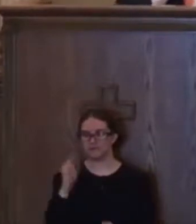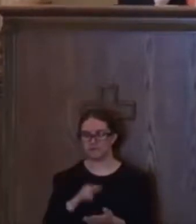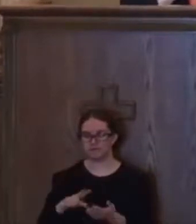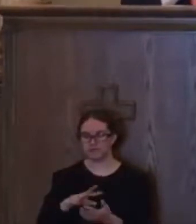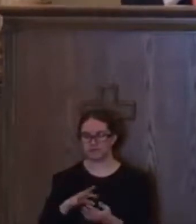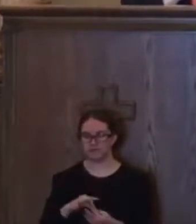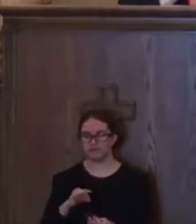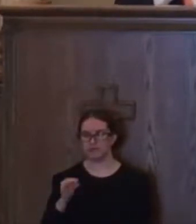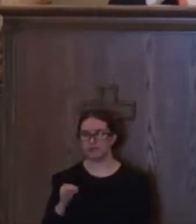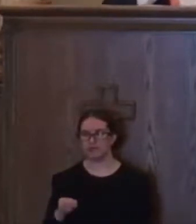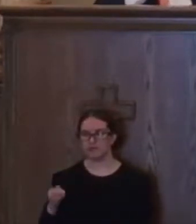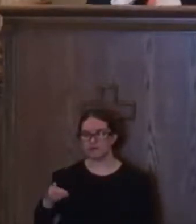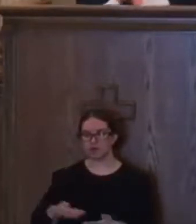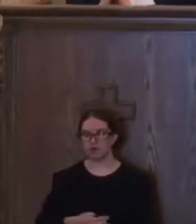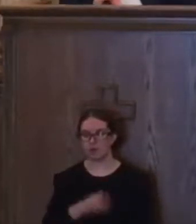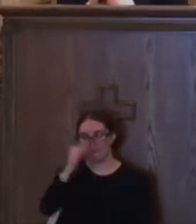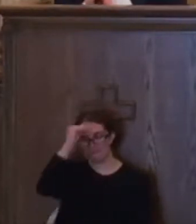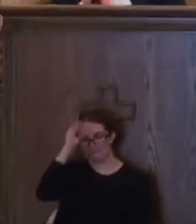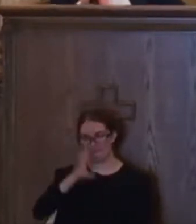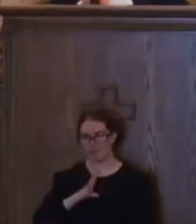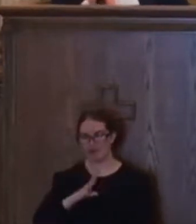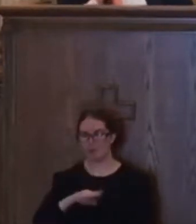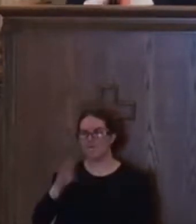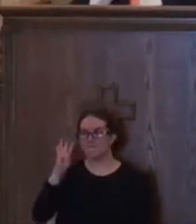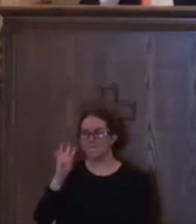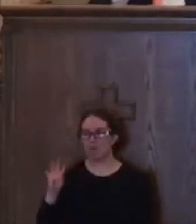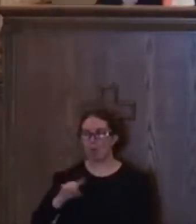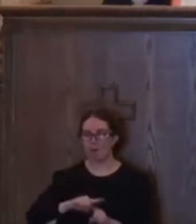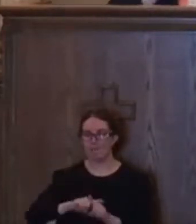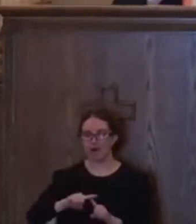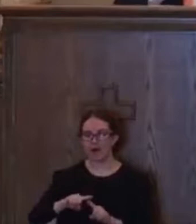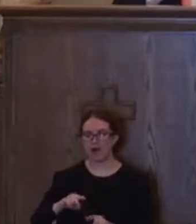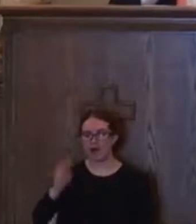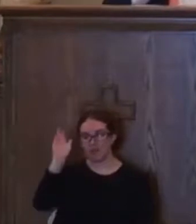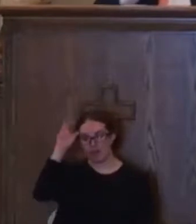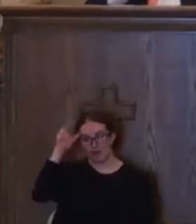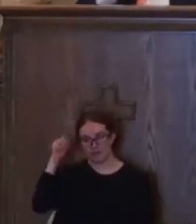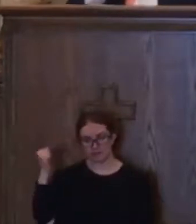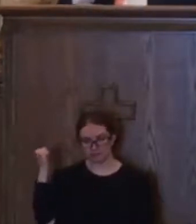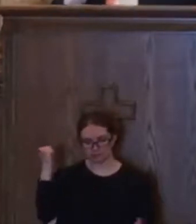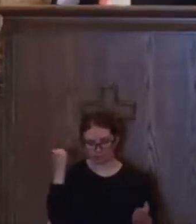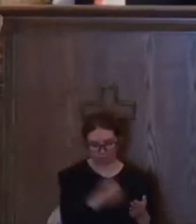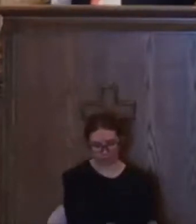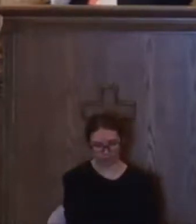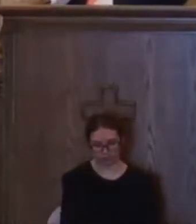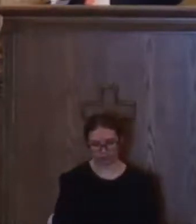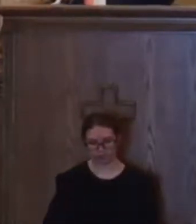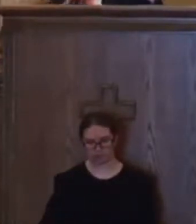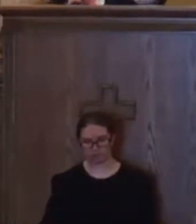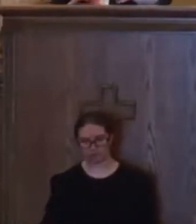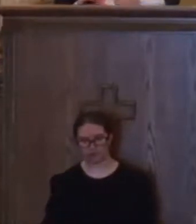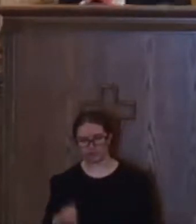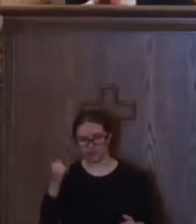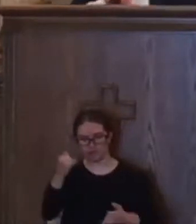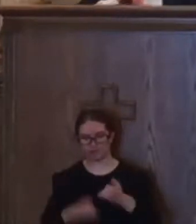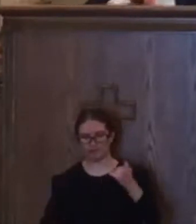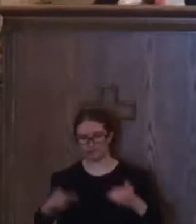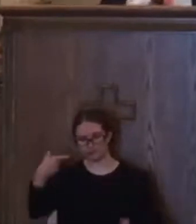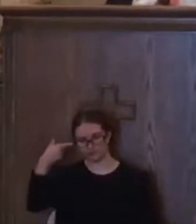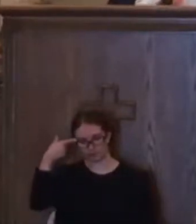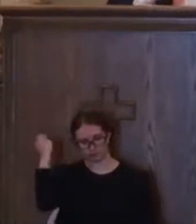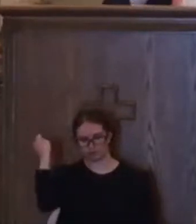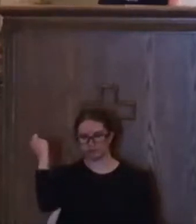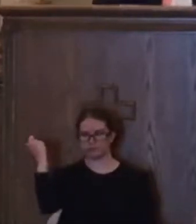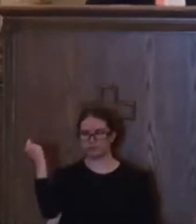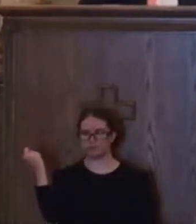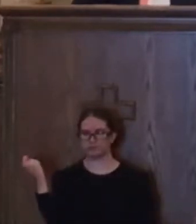new man. But in 4 months, the devil had wore him down and had him on the brink of suicide.